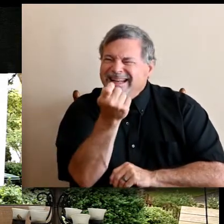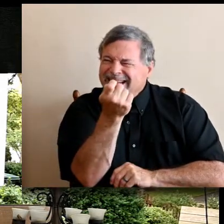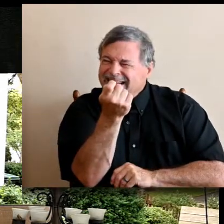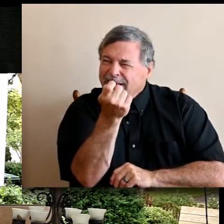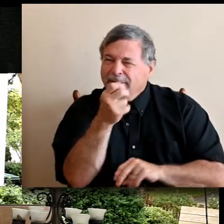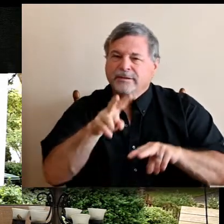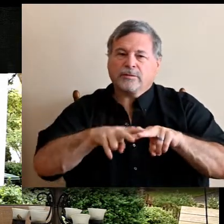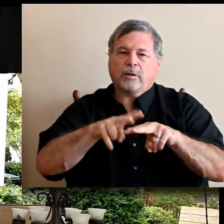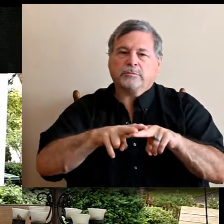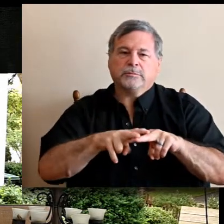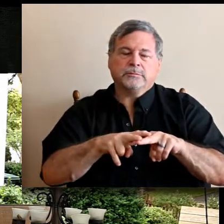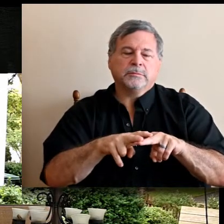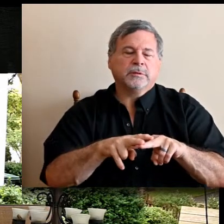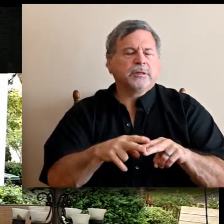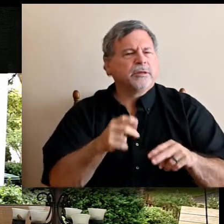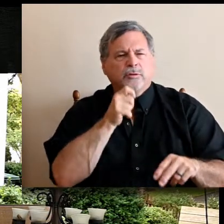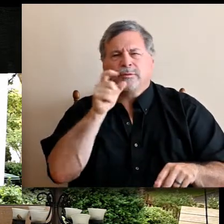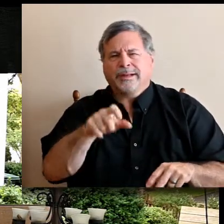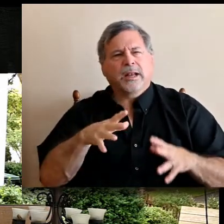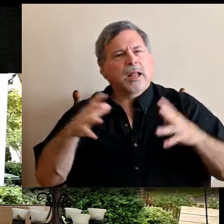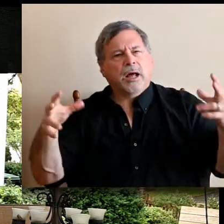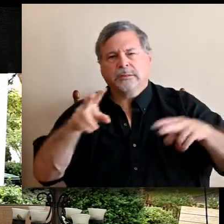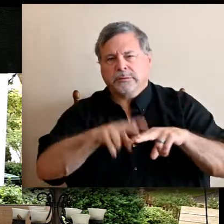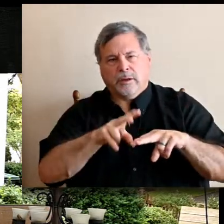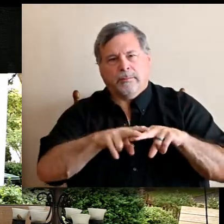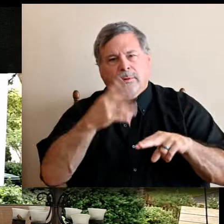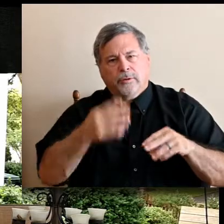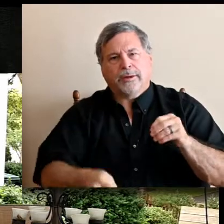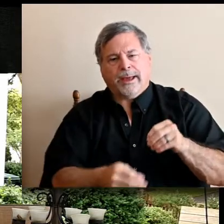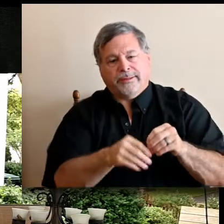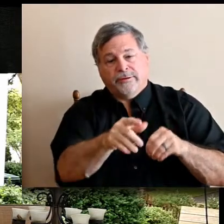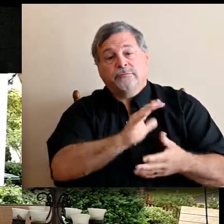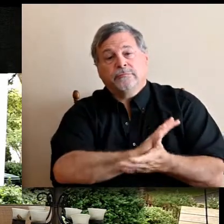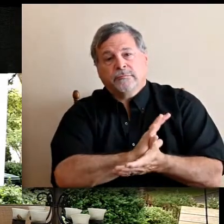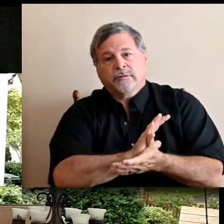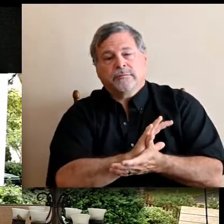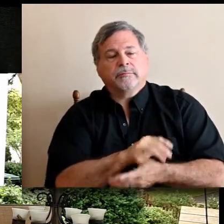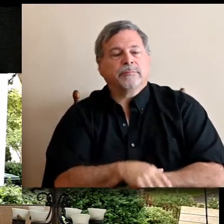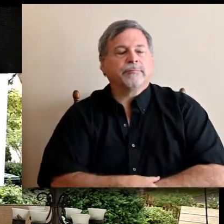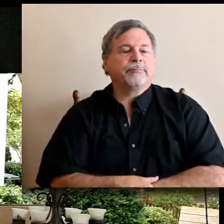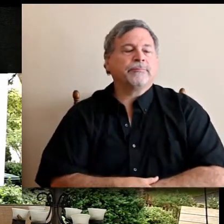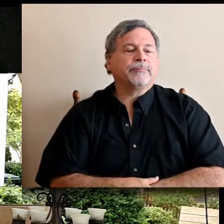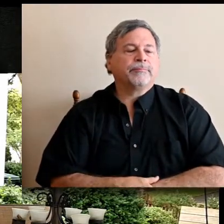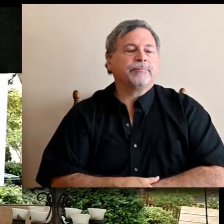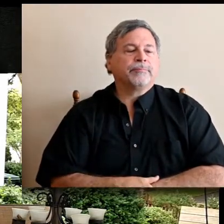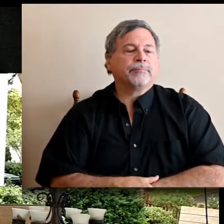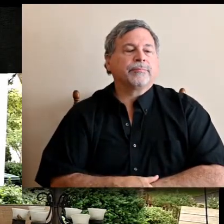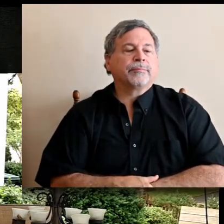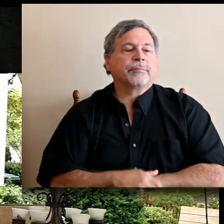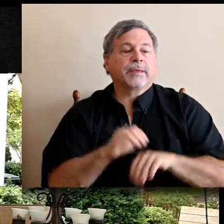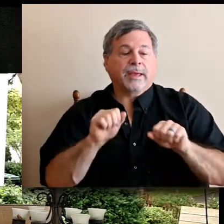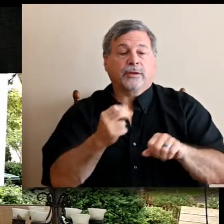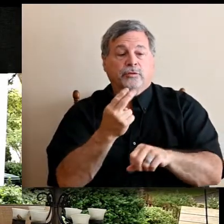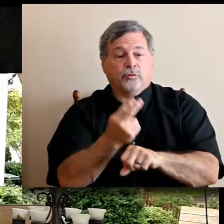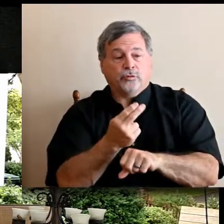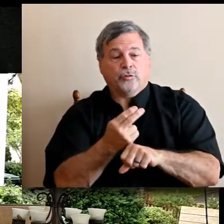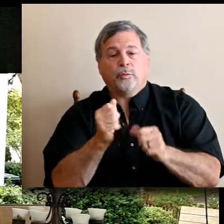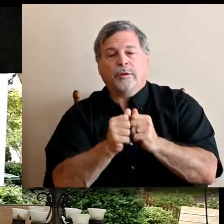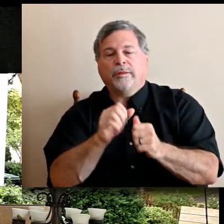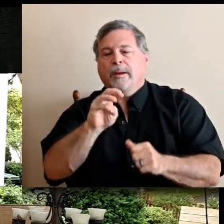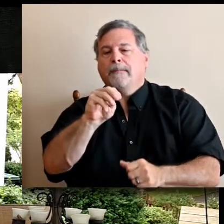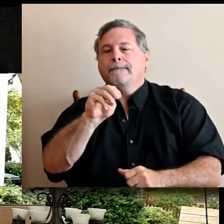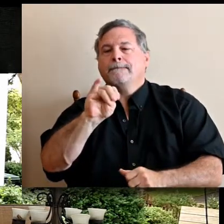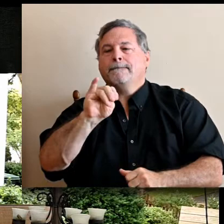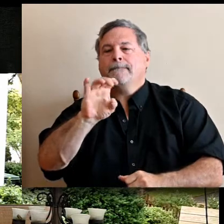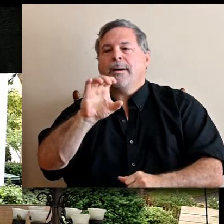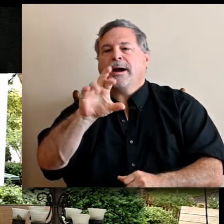Just a tad bit of salt. You don't need much salt because we're going to be using this Parmesan-reggiano cheese. Now you can use this with